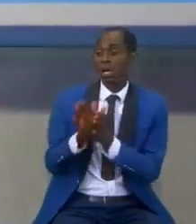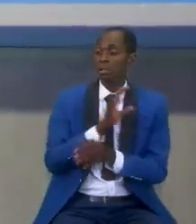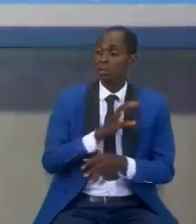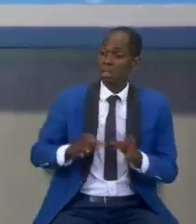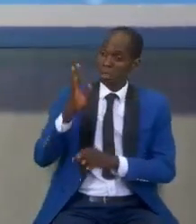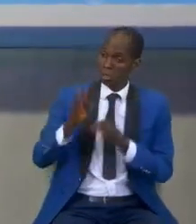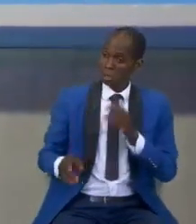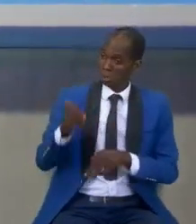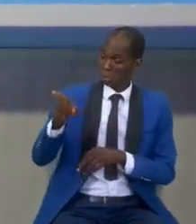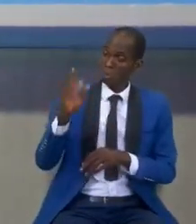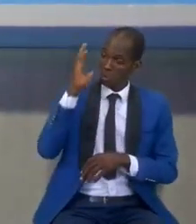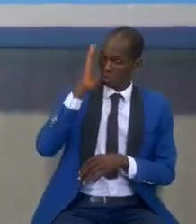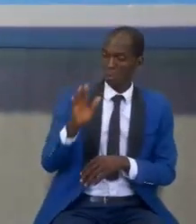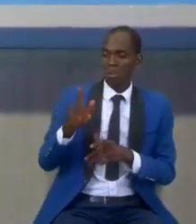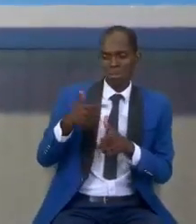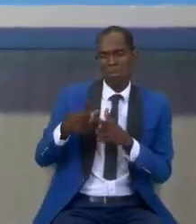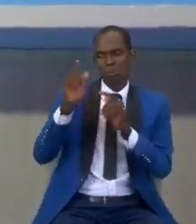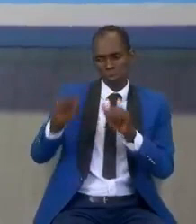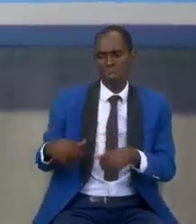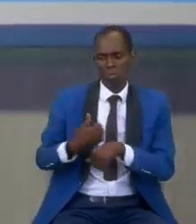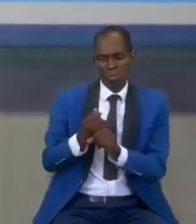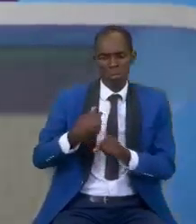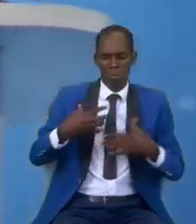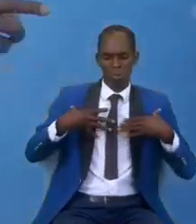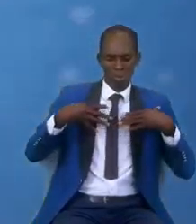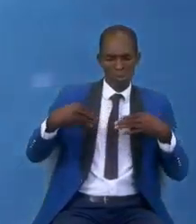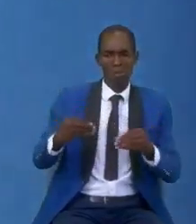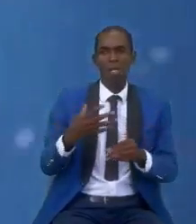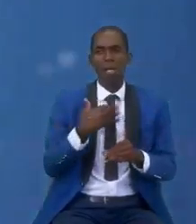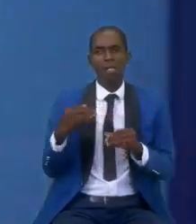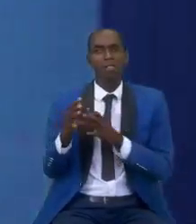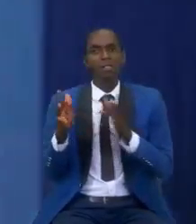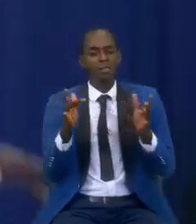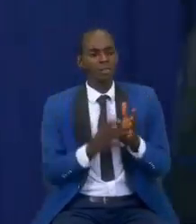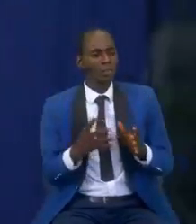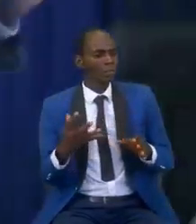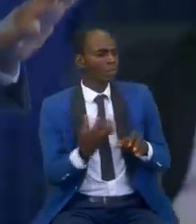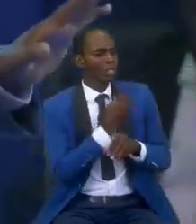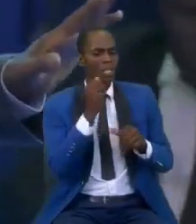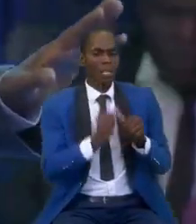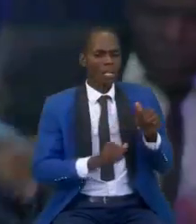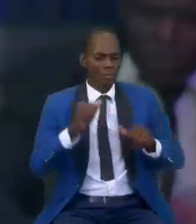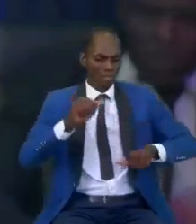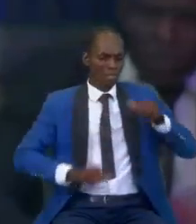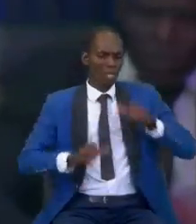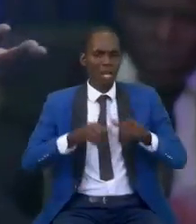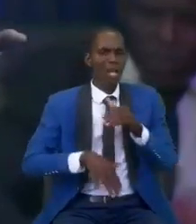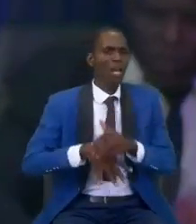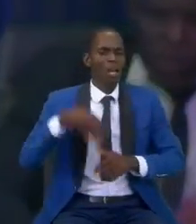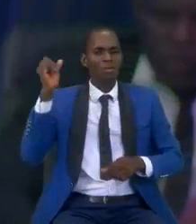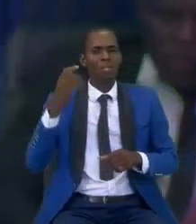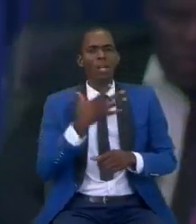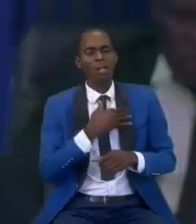put every doubt out of existence. And he said, I will, be thou cleansed. And